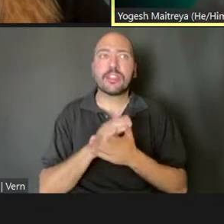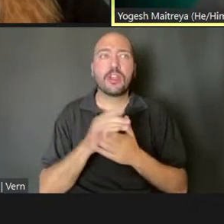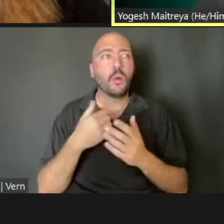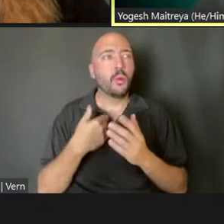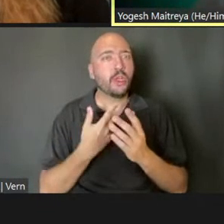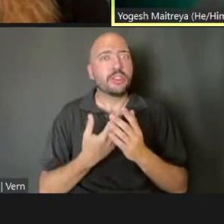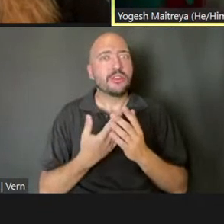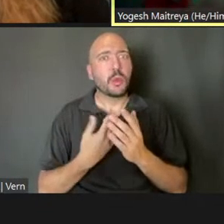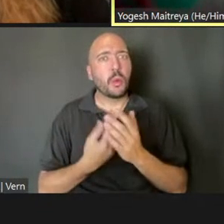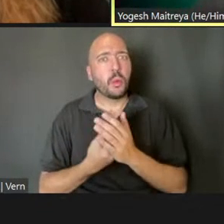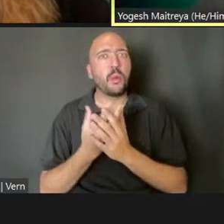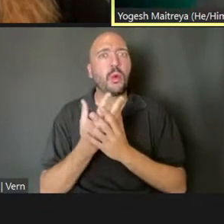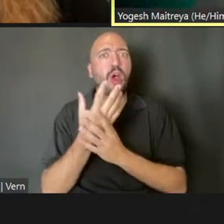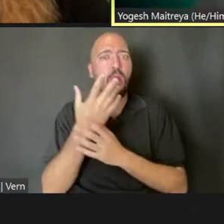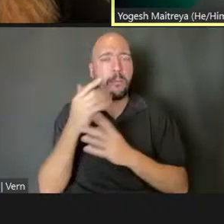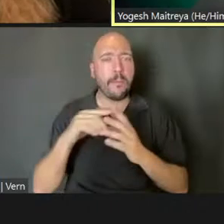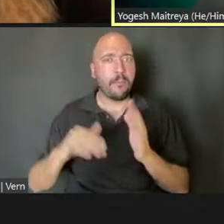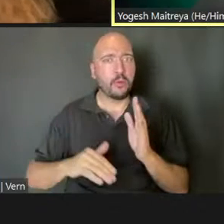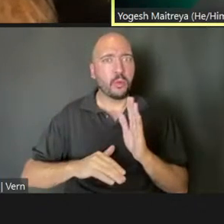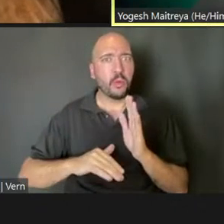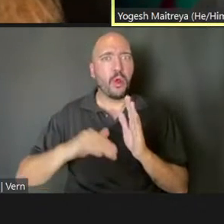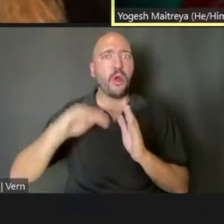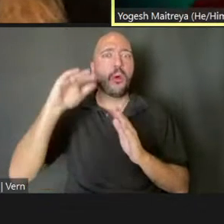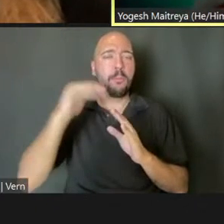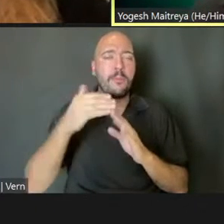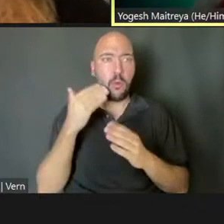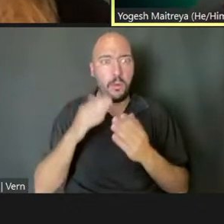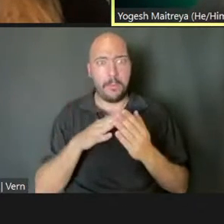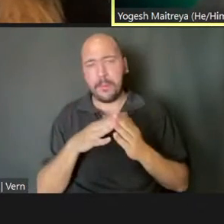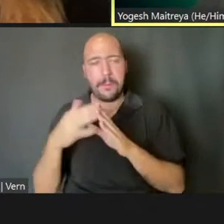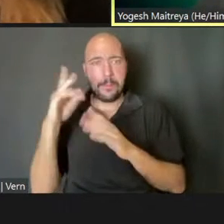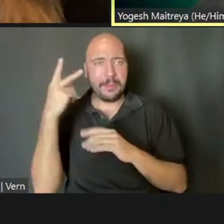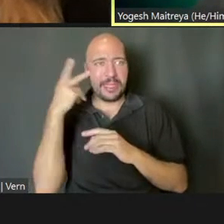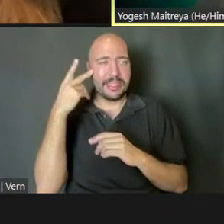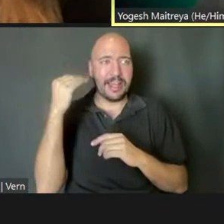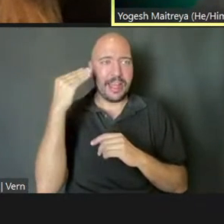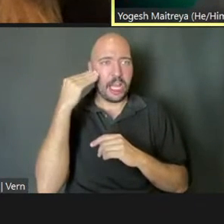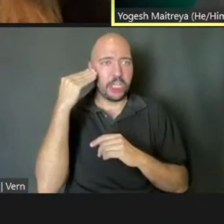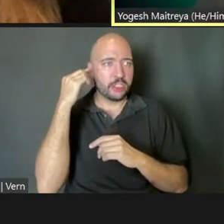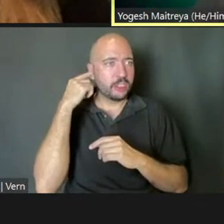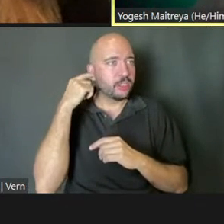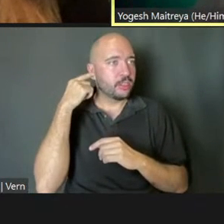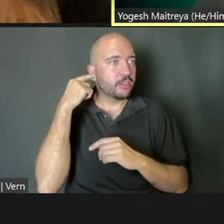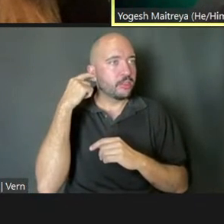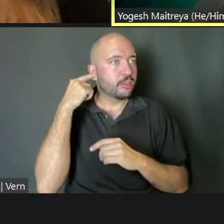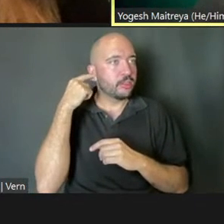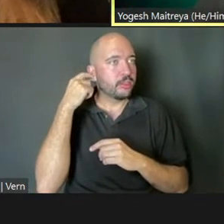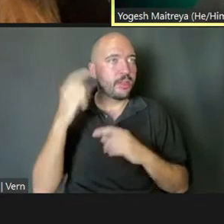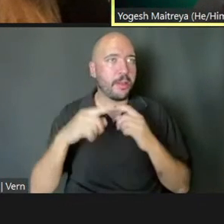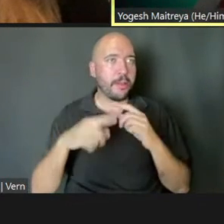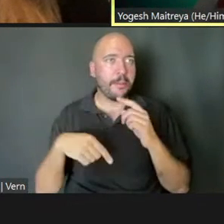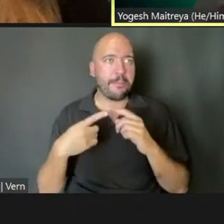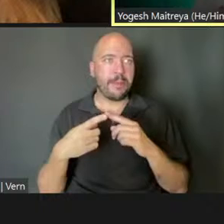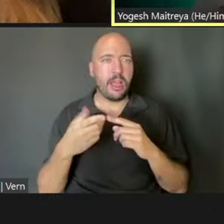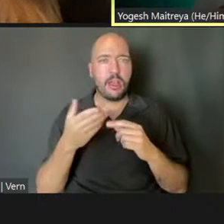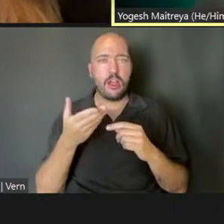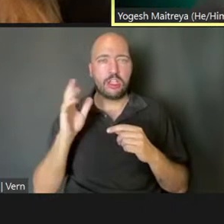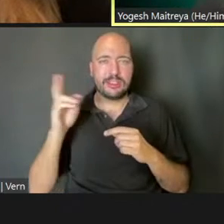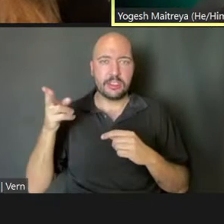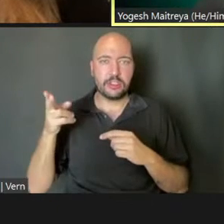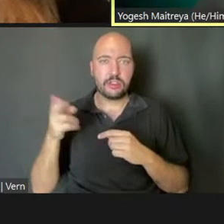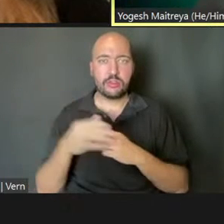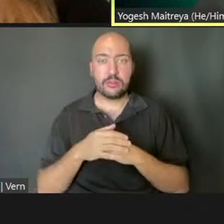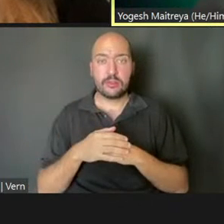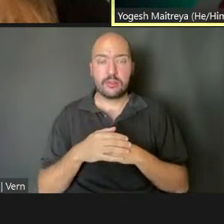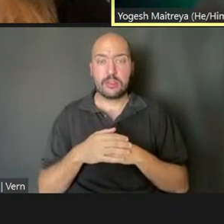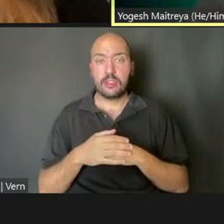grow. But before becoming political, before becoming conscious about our history,